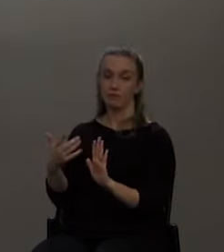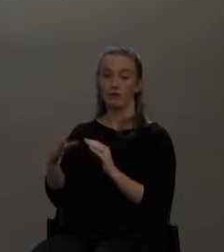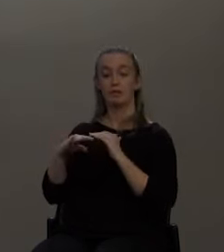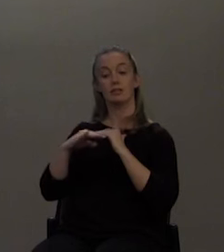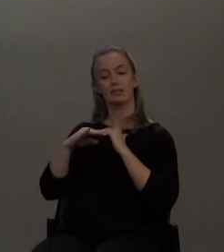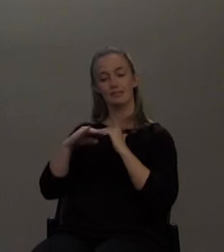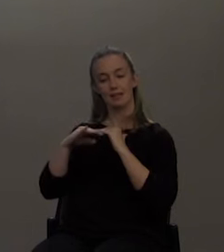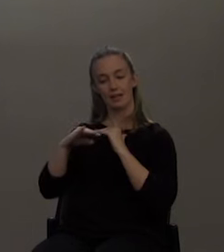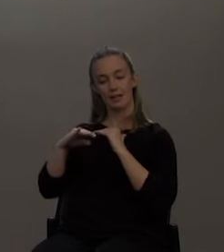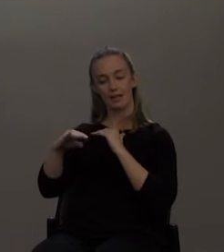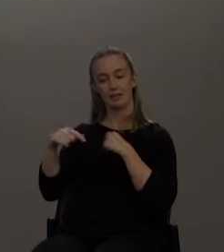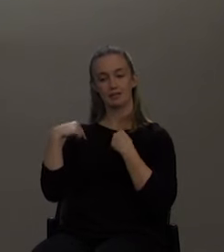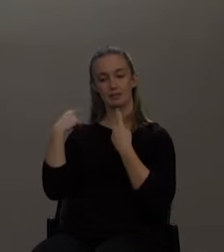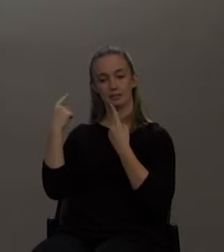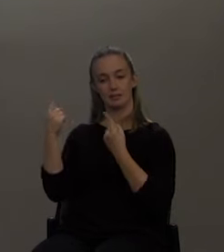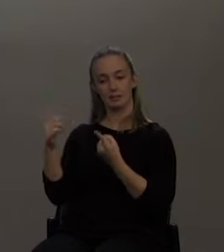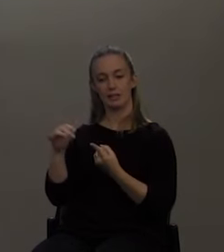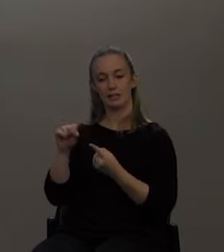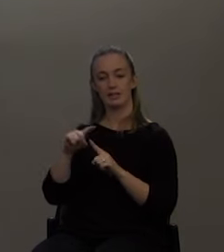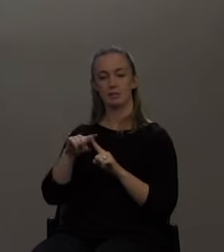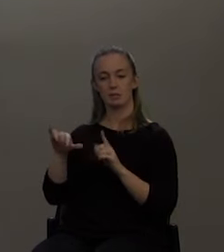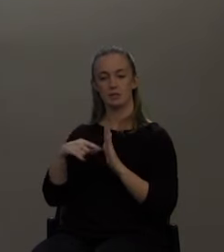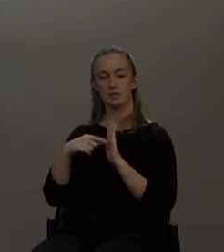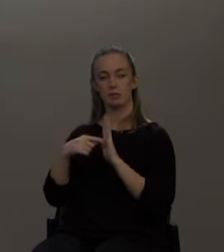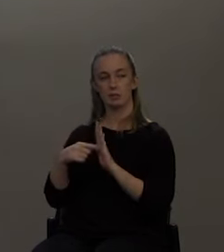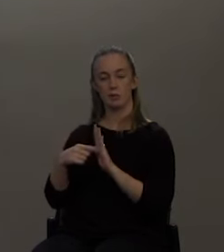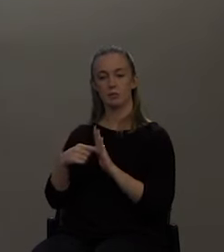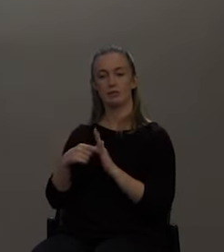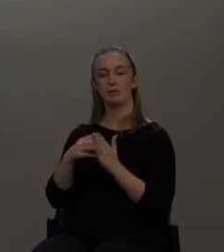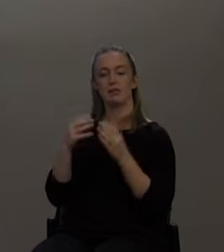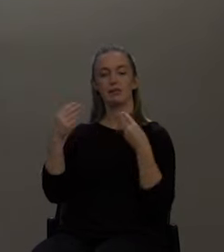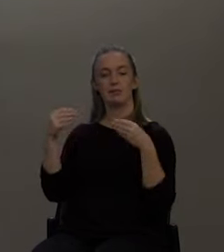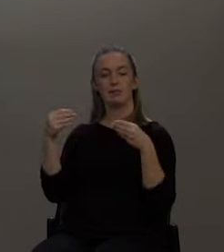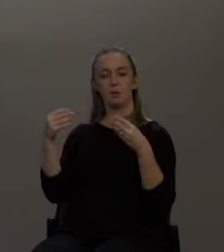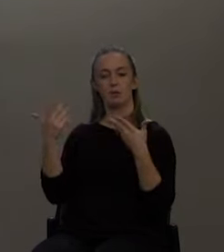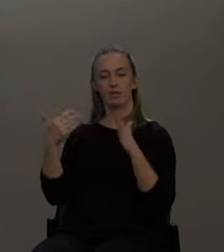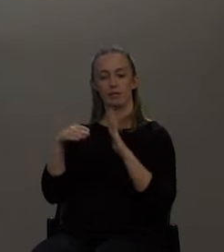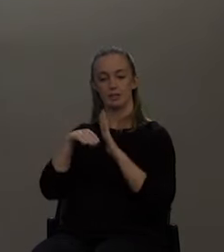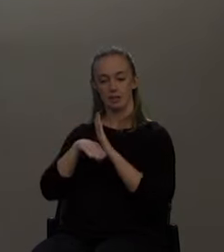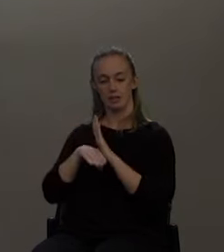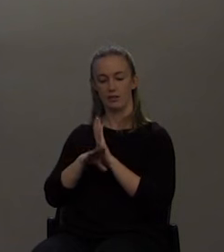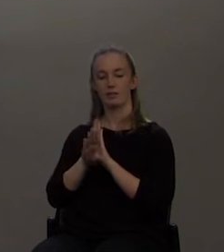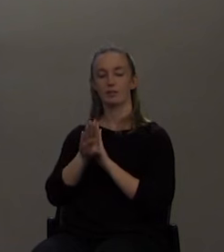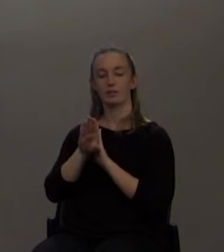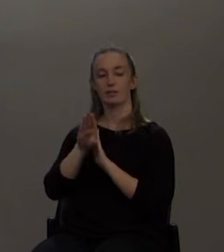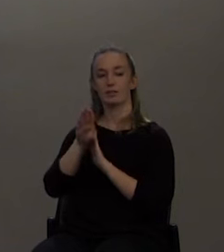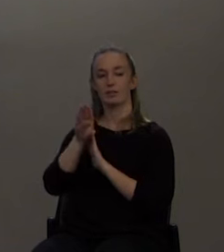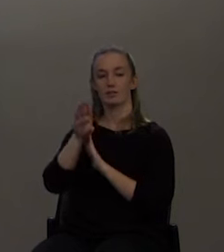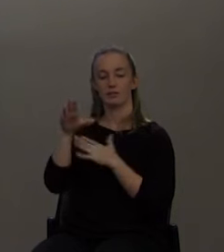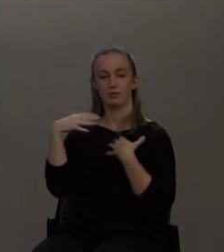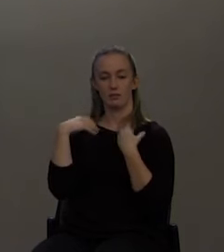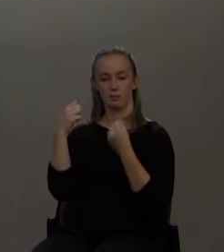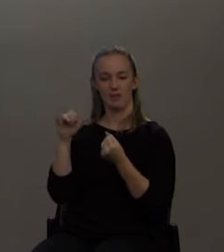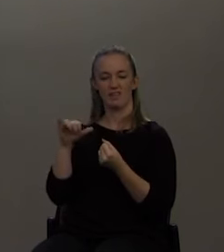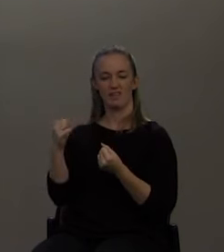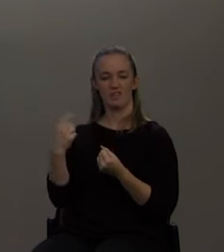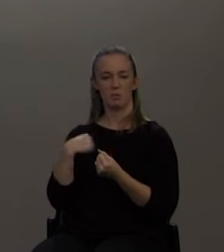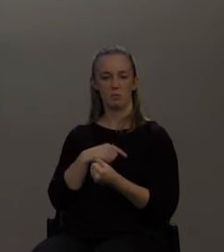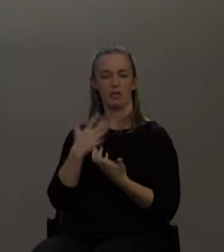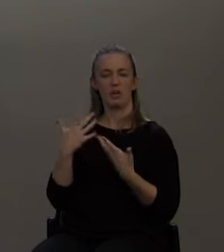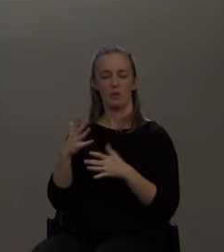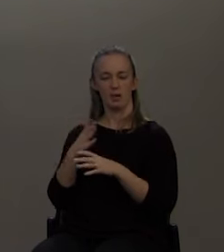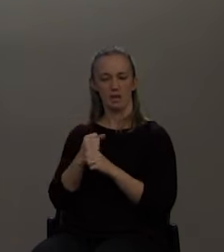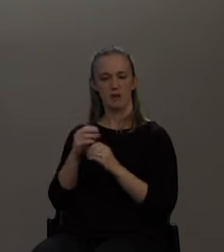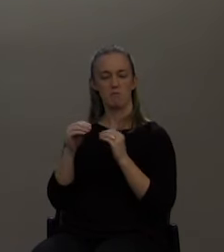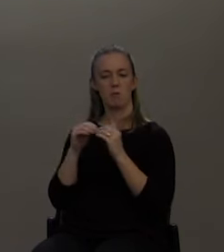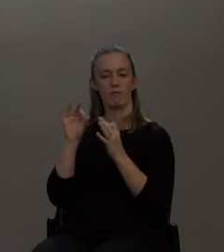to a certain extent, reflects a recovery of the market overall since the recession. And that's something that we've also got some initial feedback from brokers on,